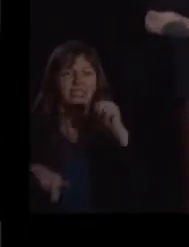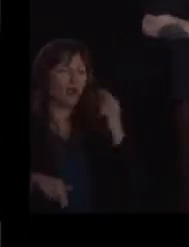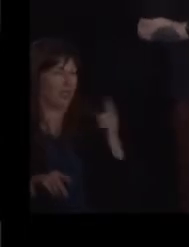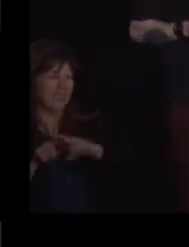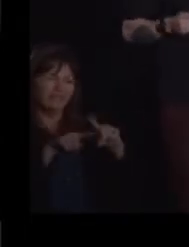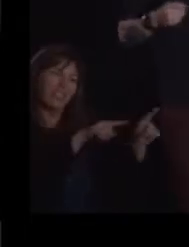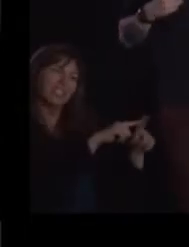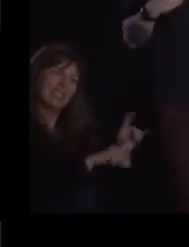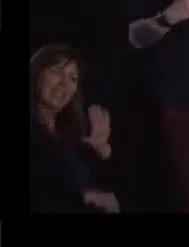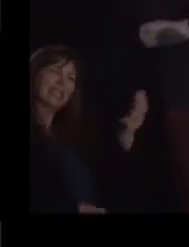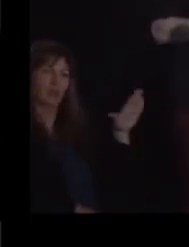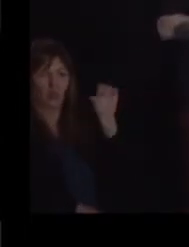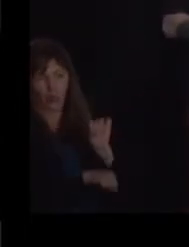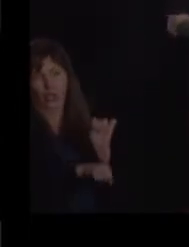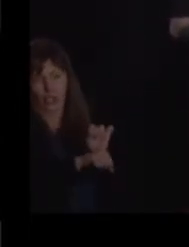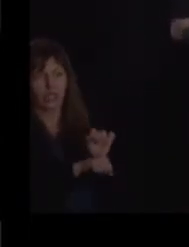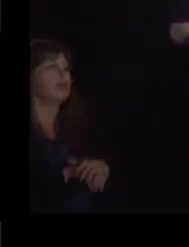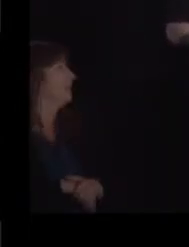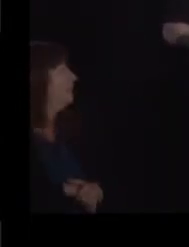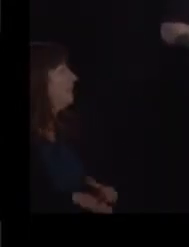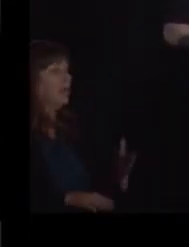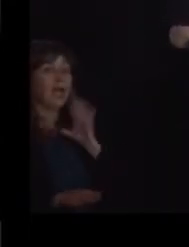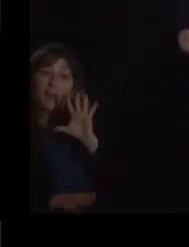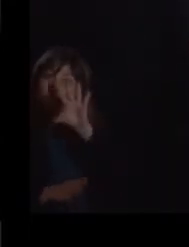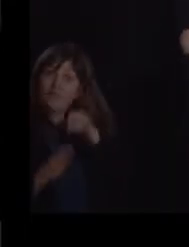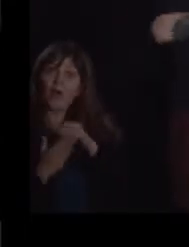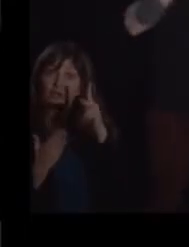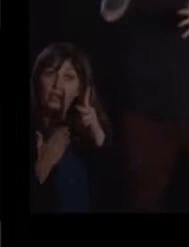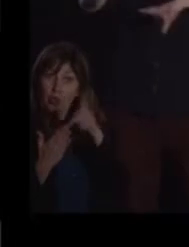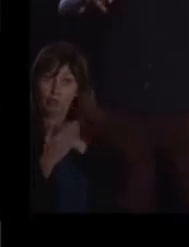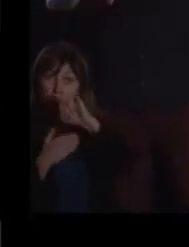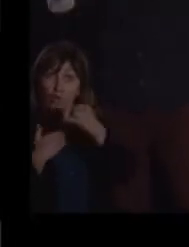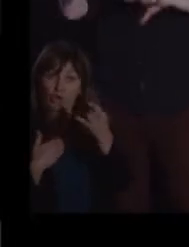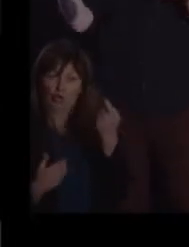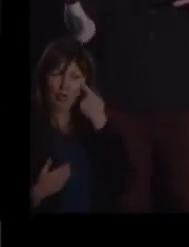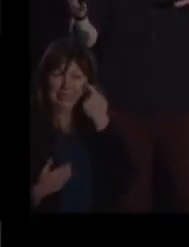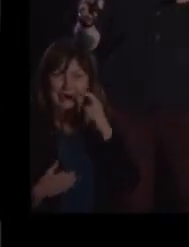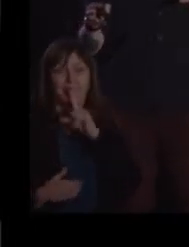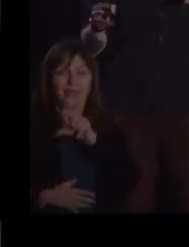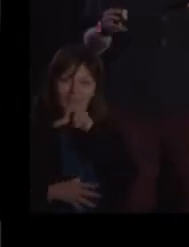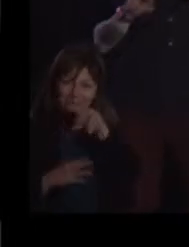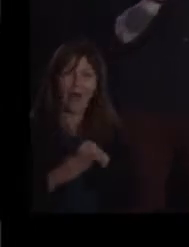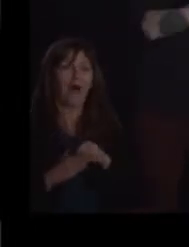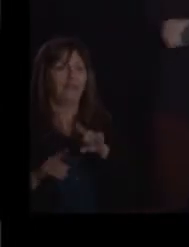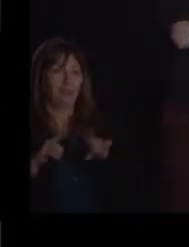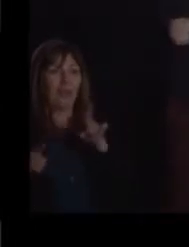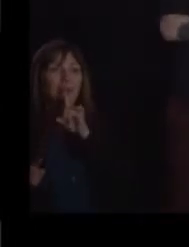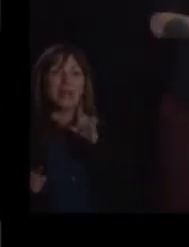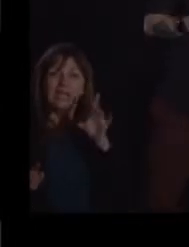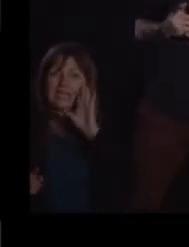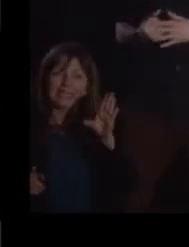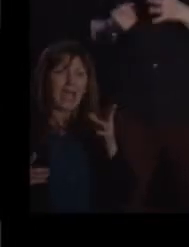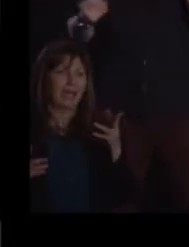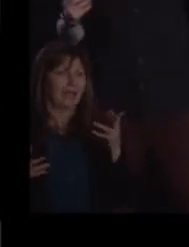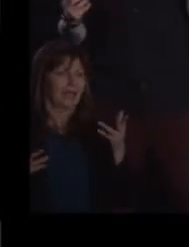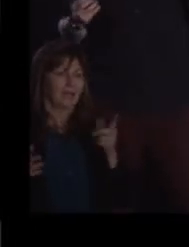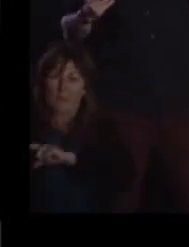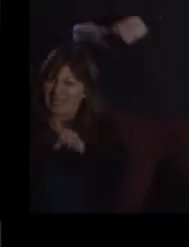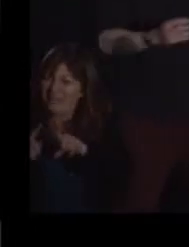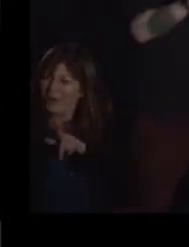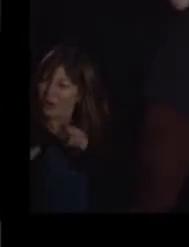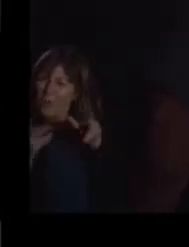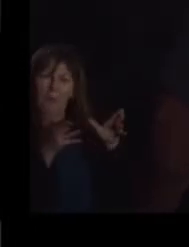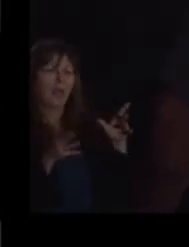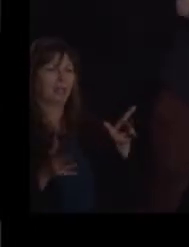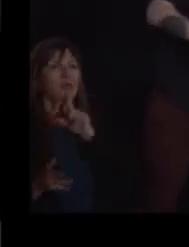sorts of different stuff. And there's this project that I've been involved in recently that's just taken in so many different directions that are new for me and are just